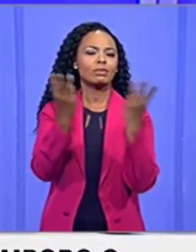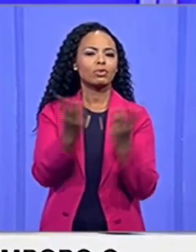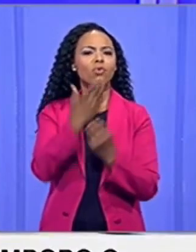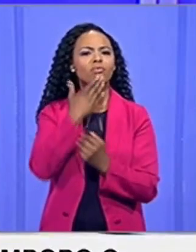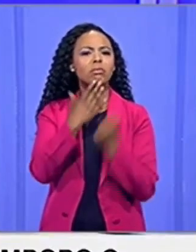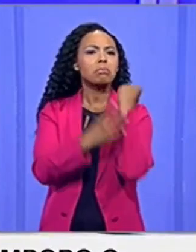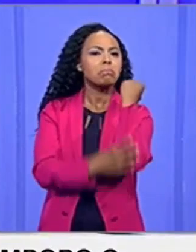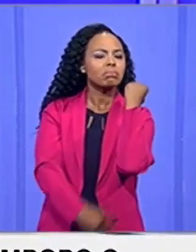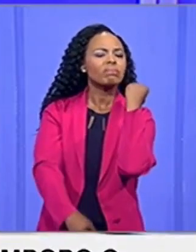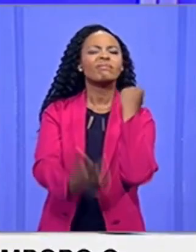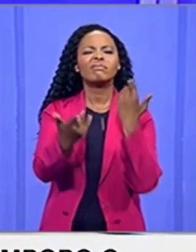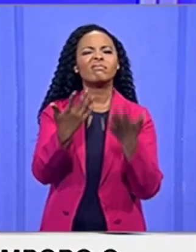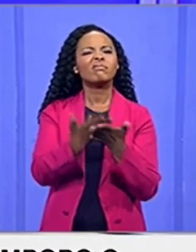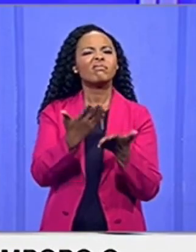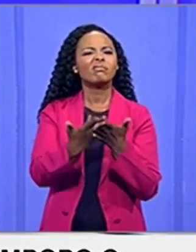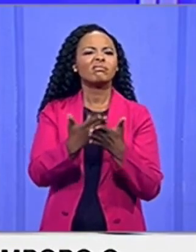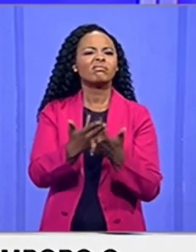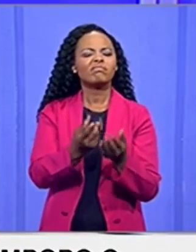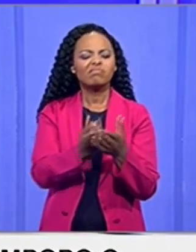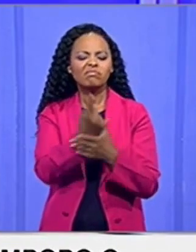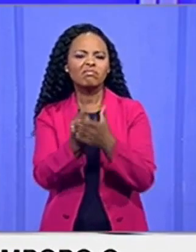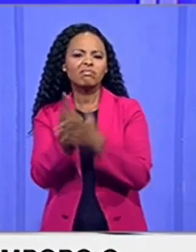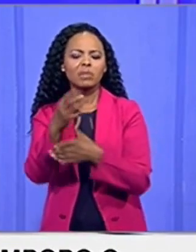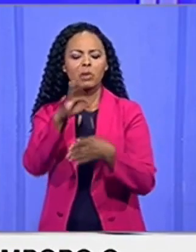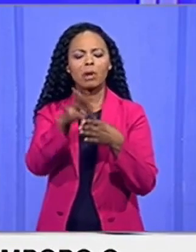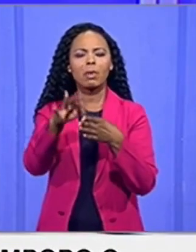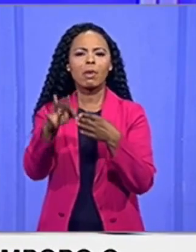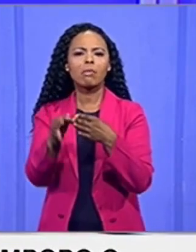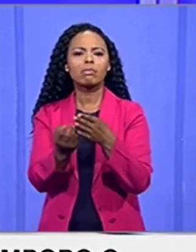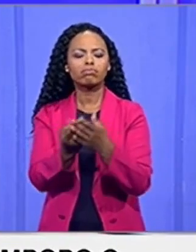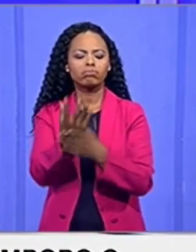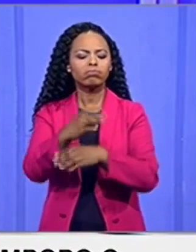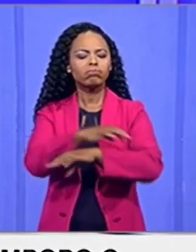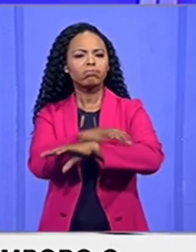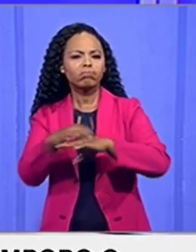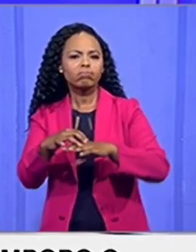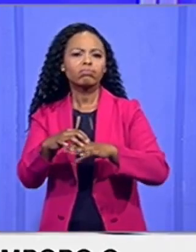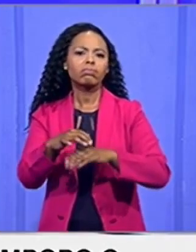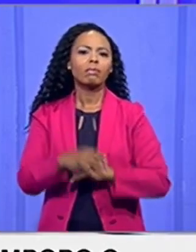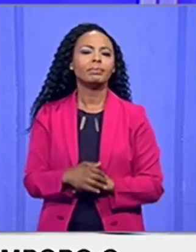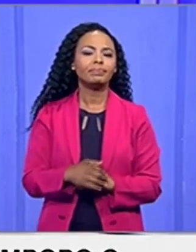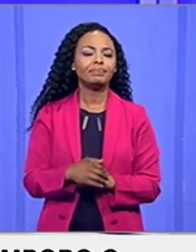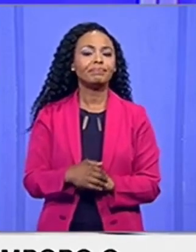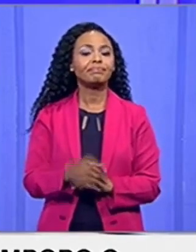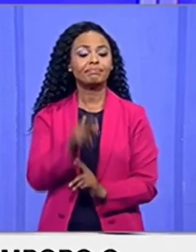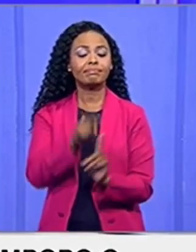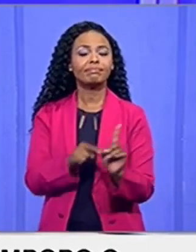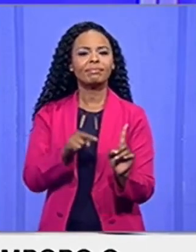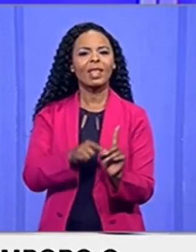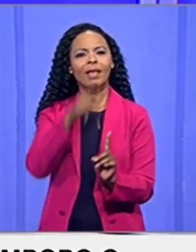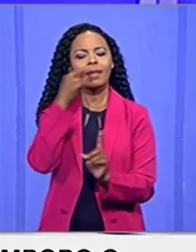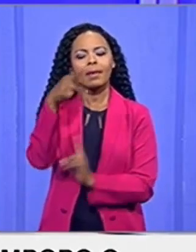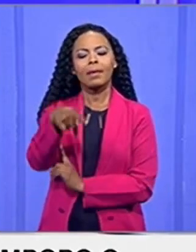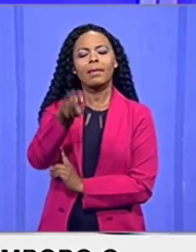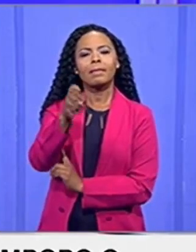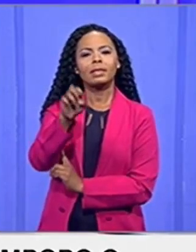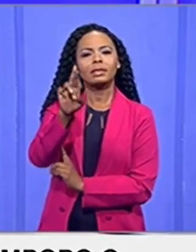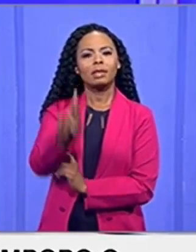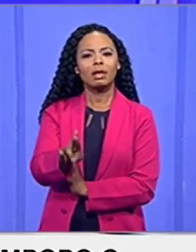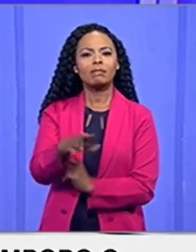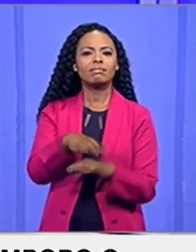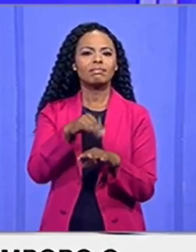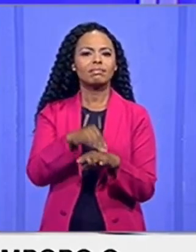go itirela ditshingwana mo malapeng a bona go lwantsha khumanego e e tsweletseng go gola. Peter Molepo wa dingwaga di le